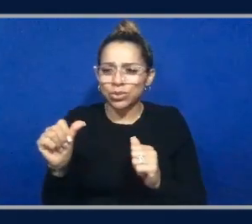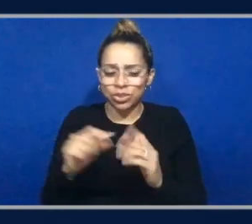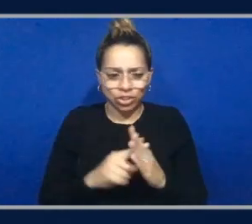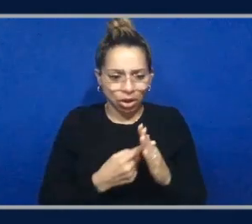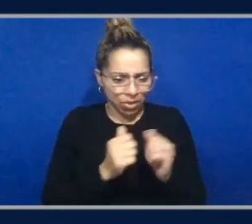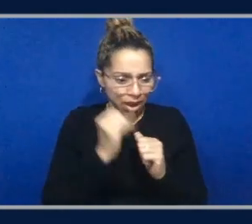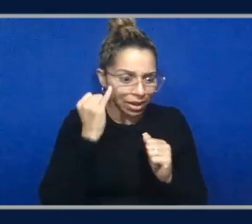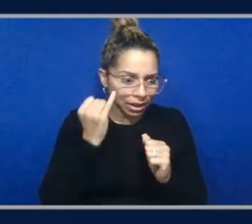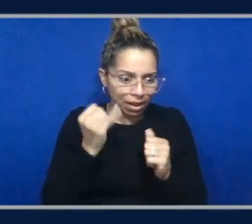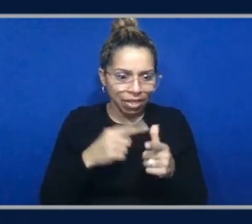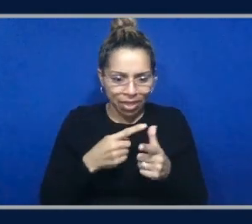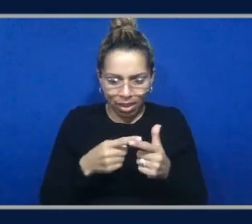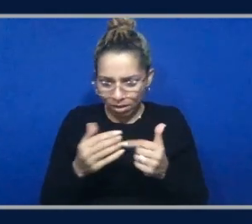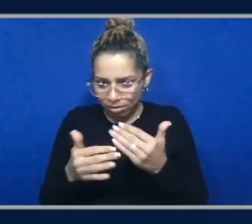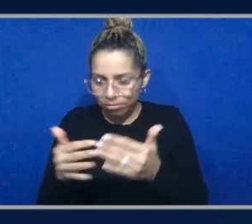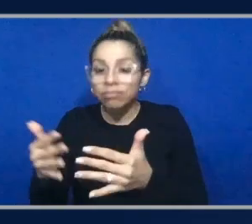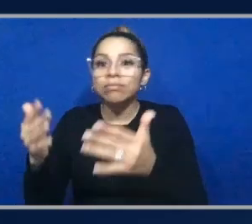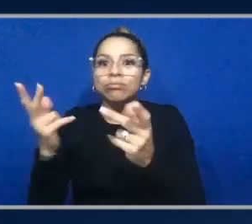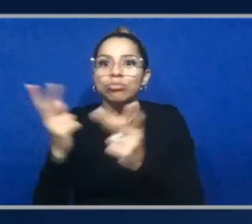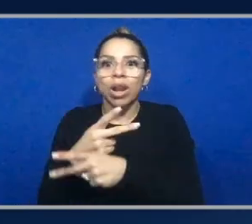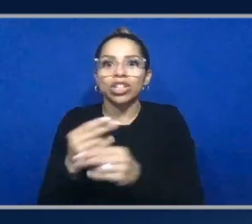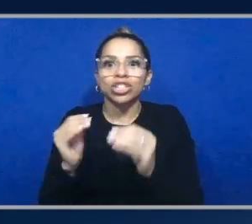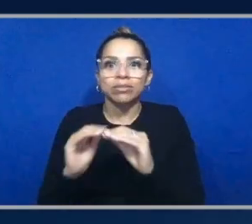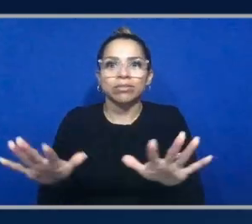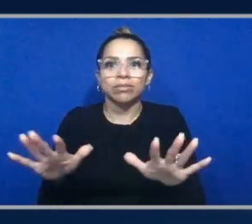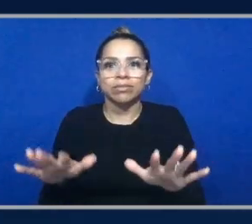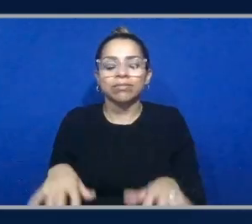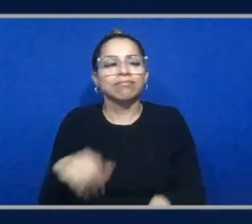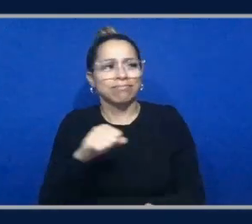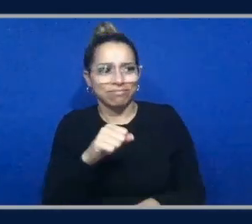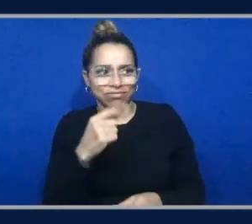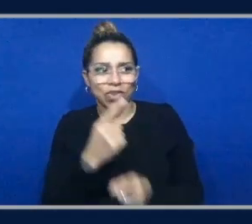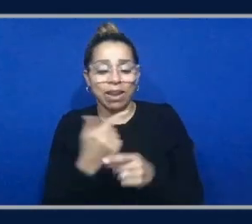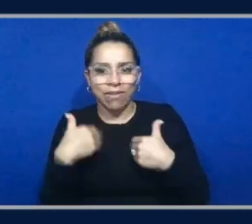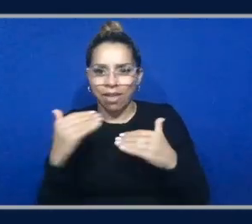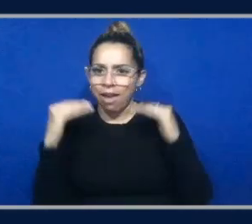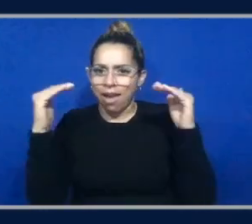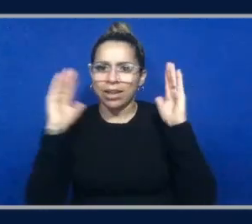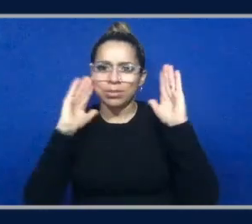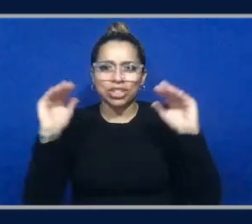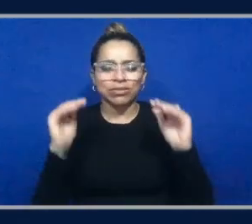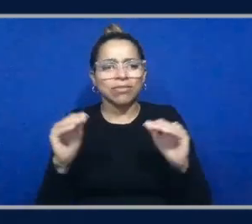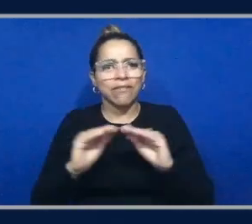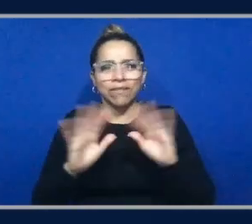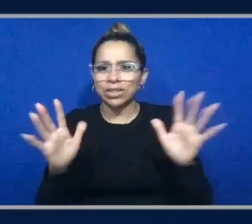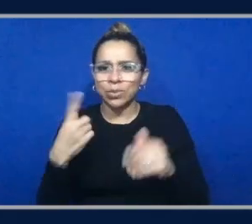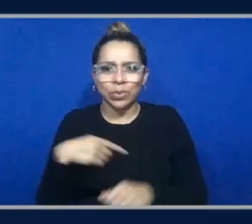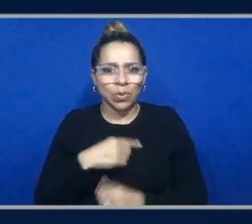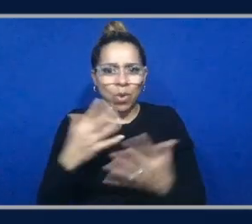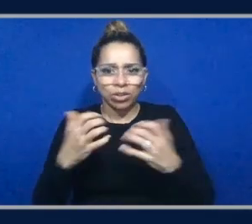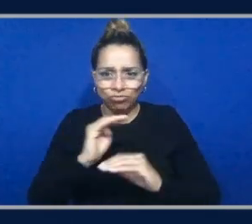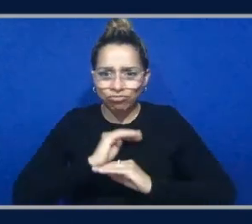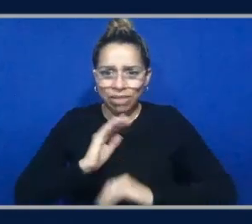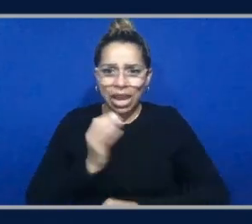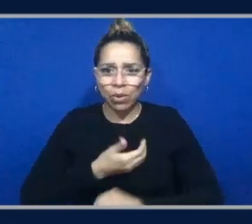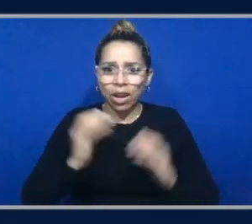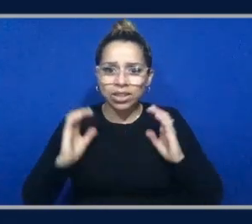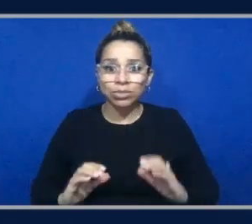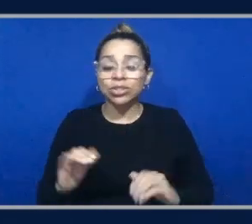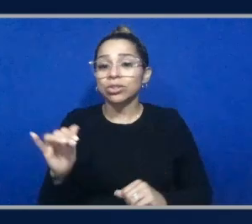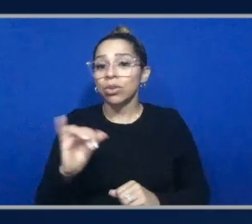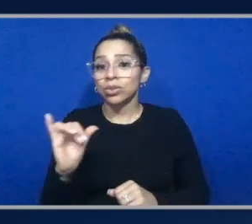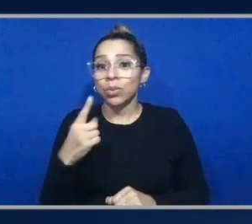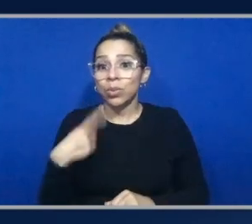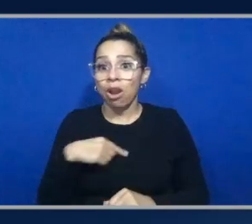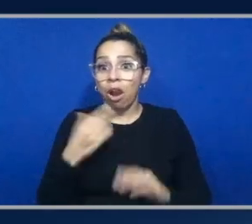The bar is really high. Obviously, we want to do right by our customers. And we're operating at a scale that, again, is hard to fathom in